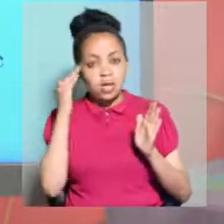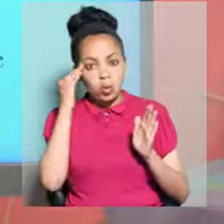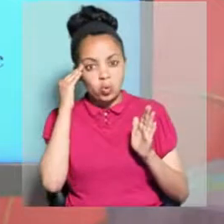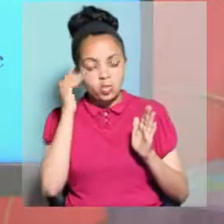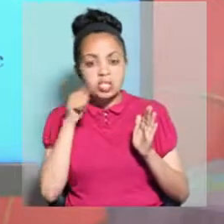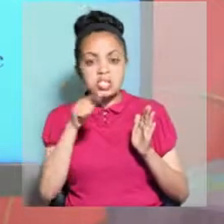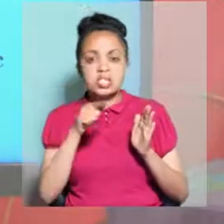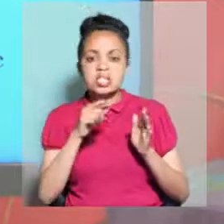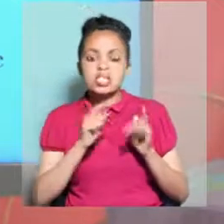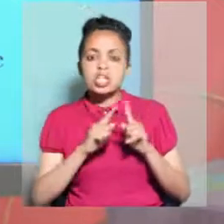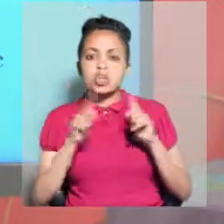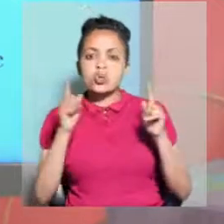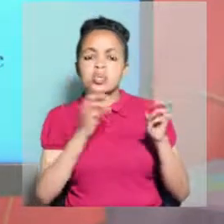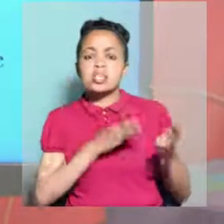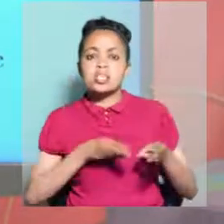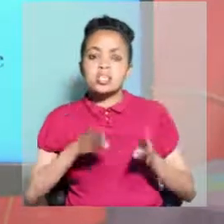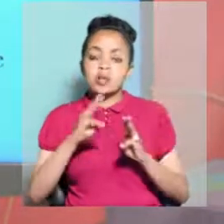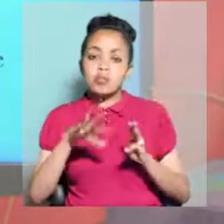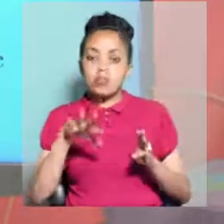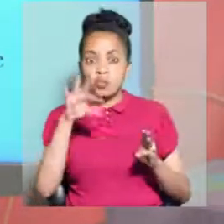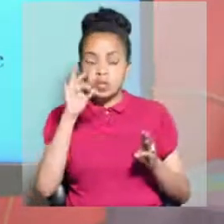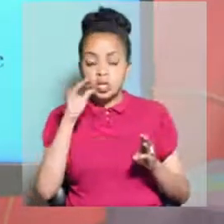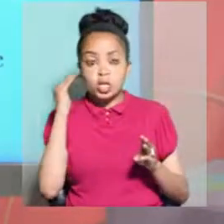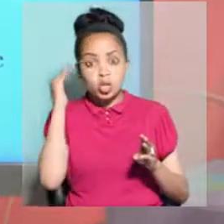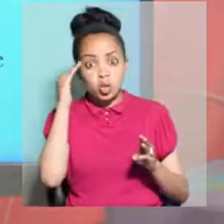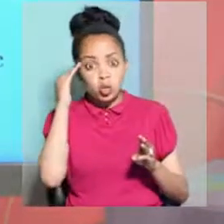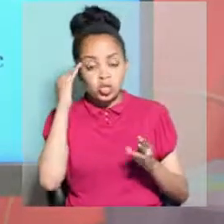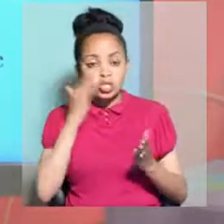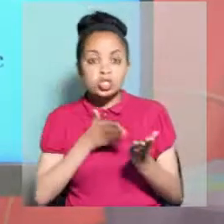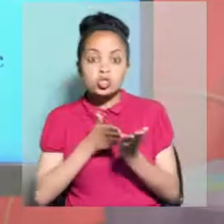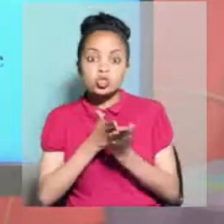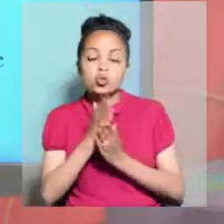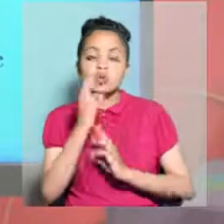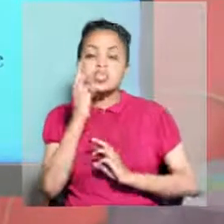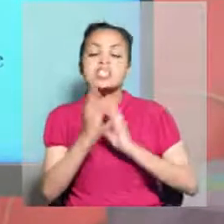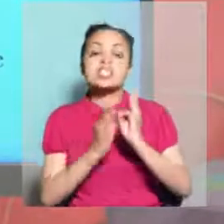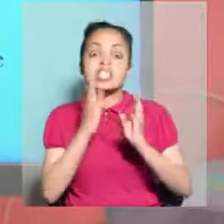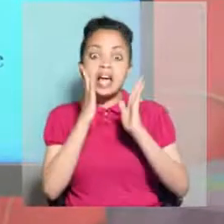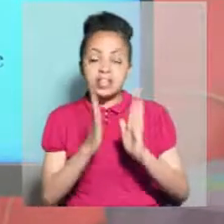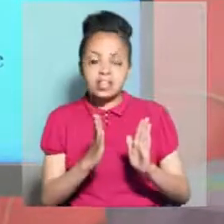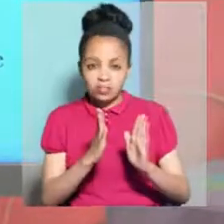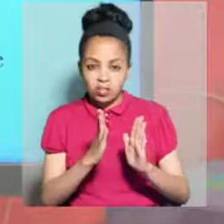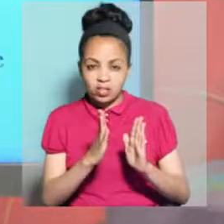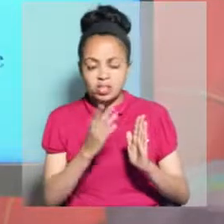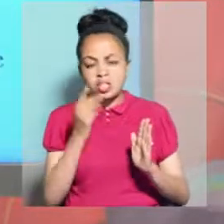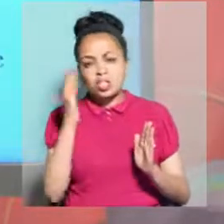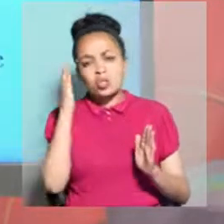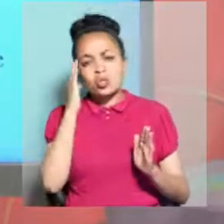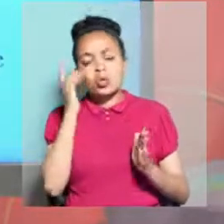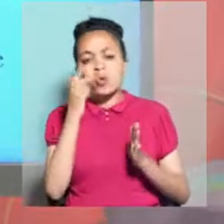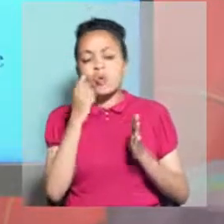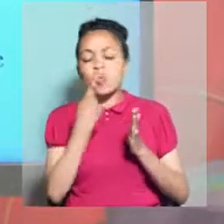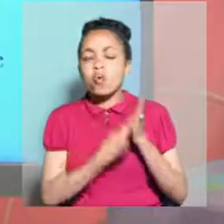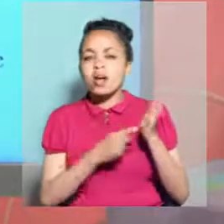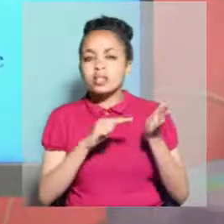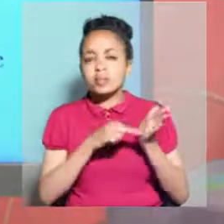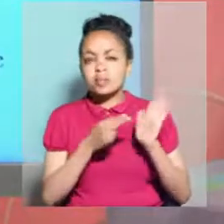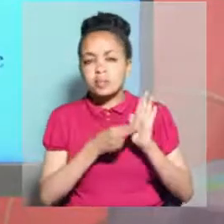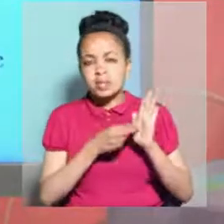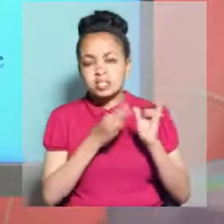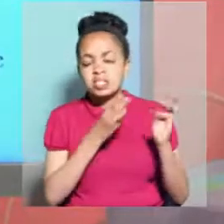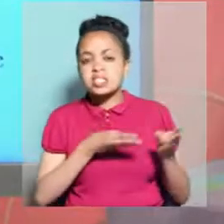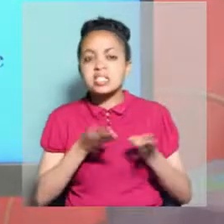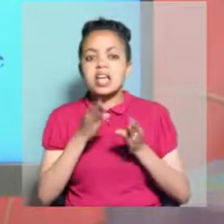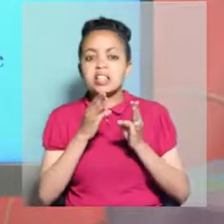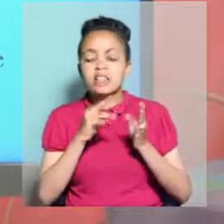is a unique system of obtaining knowledge through scientific method. Student, do you know what I mean scientific method to